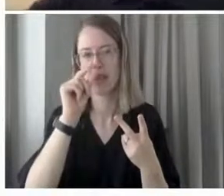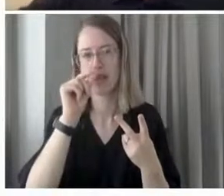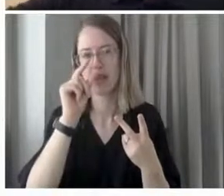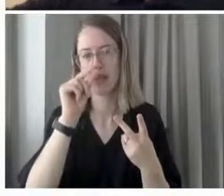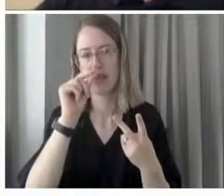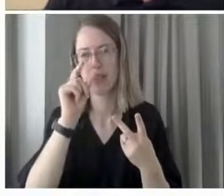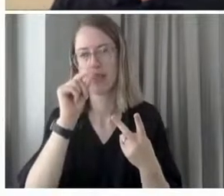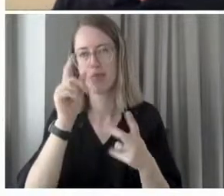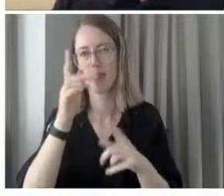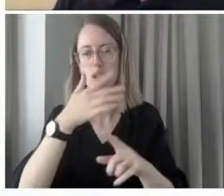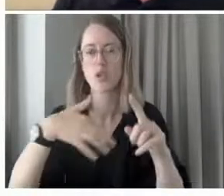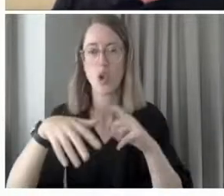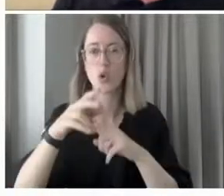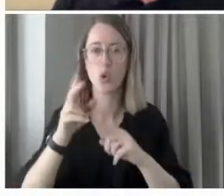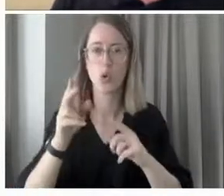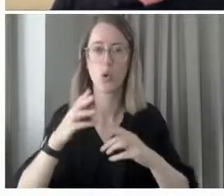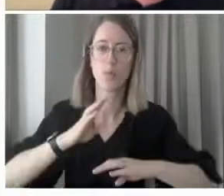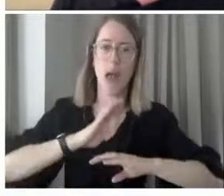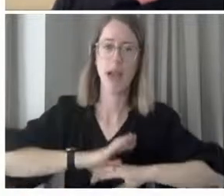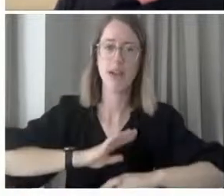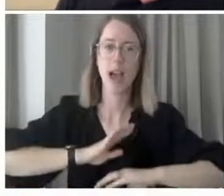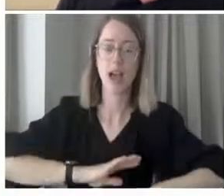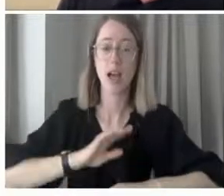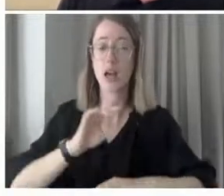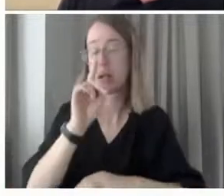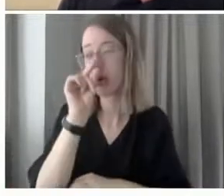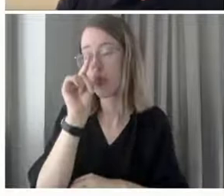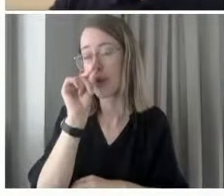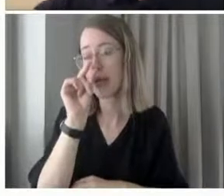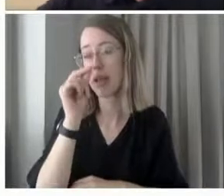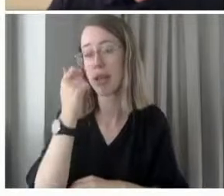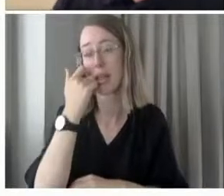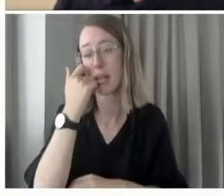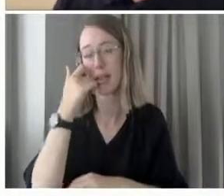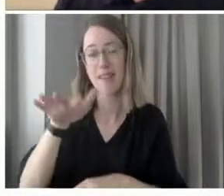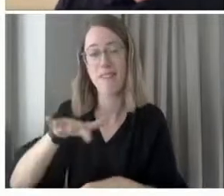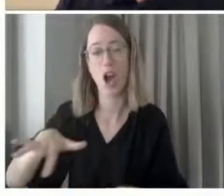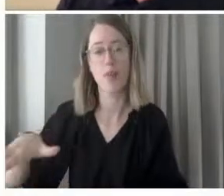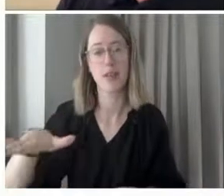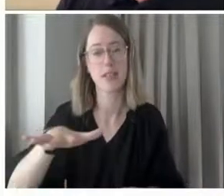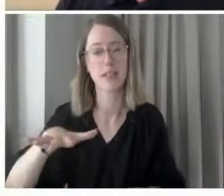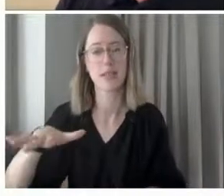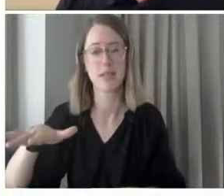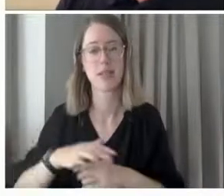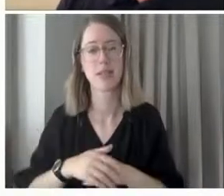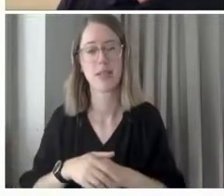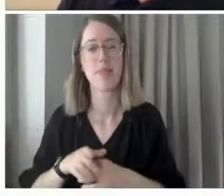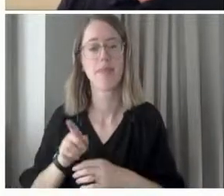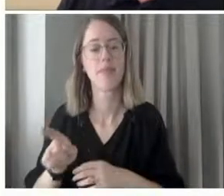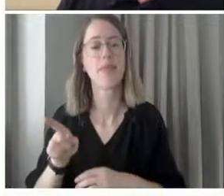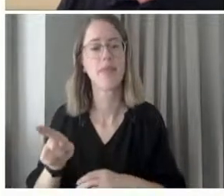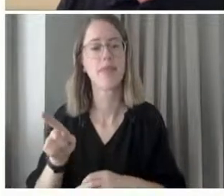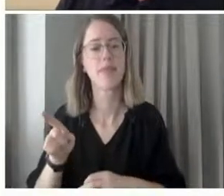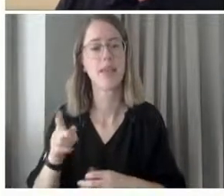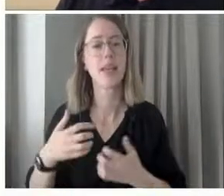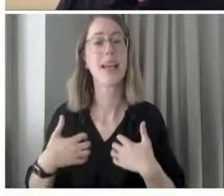it could be social norms. But I'll tell you what else it could be. It could be the environment. They are quite